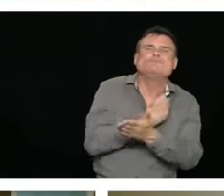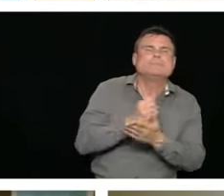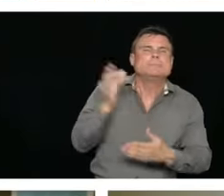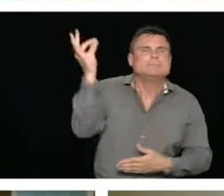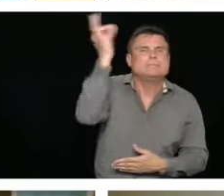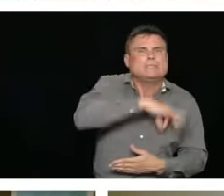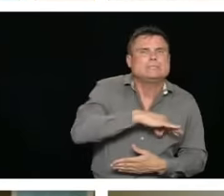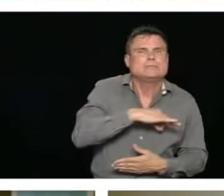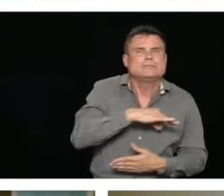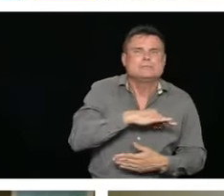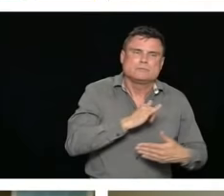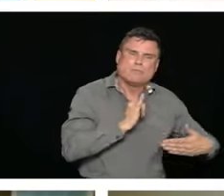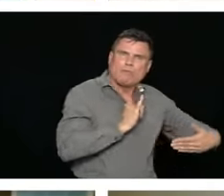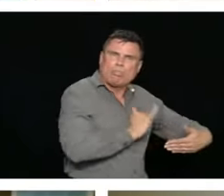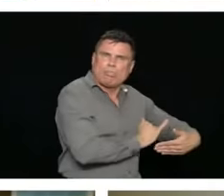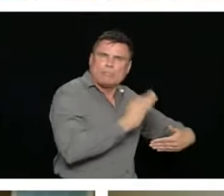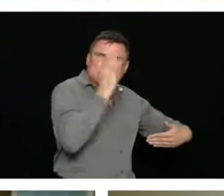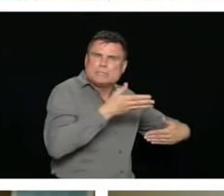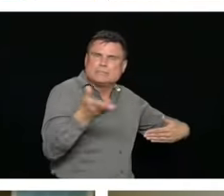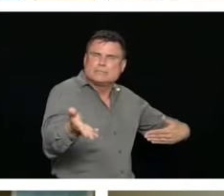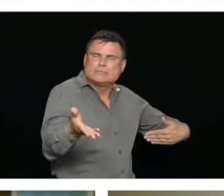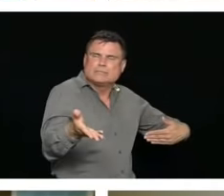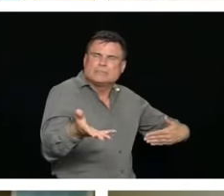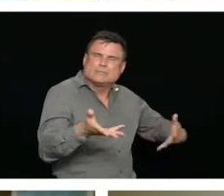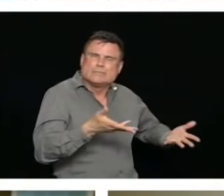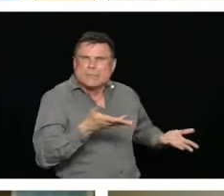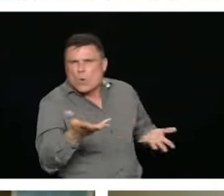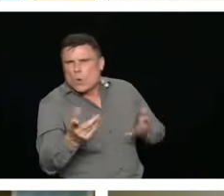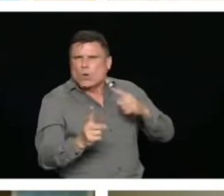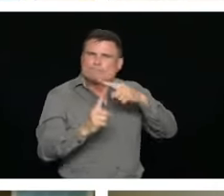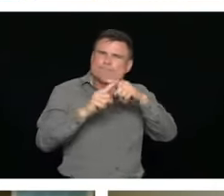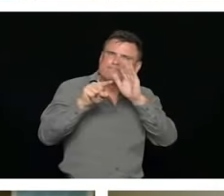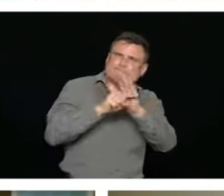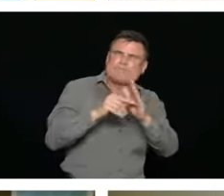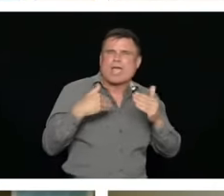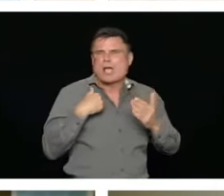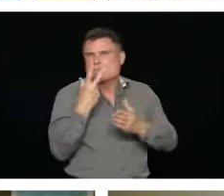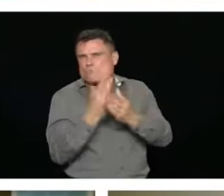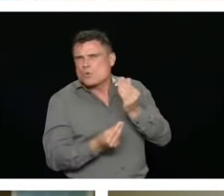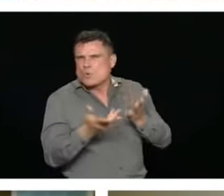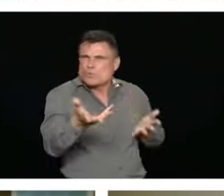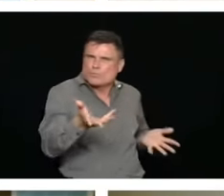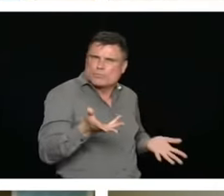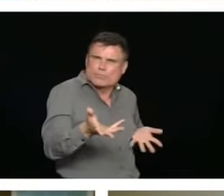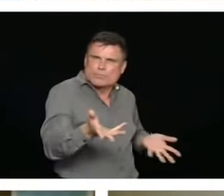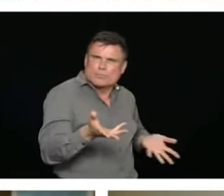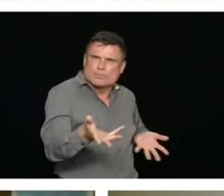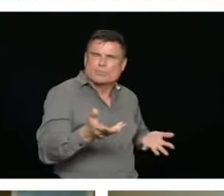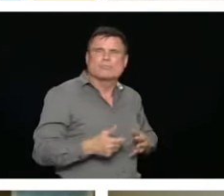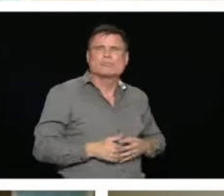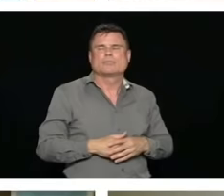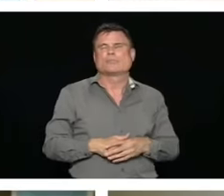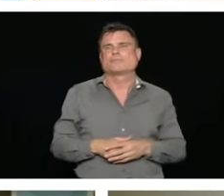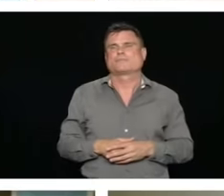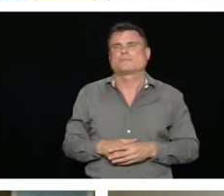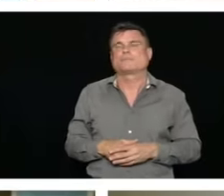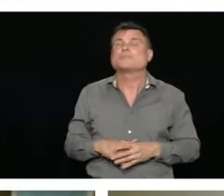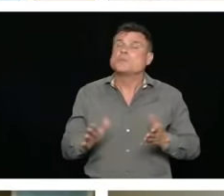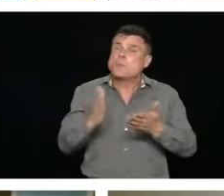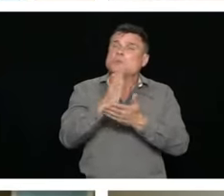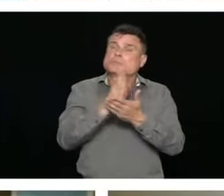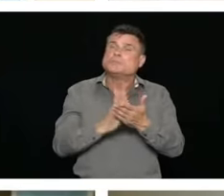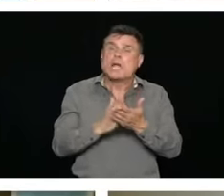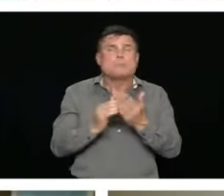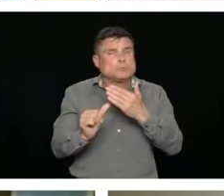to school? Probably. And how do we make that decision? Thank you for that. And I know Lynn on Facebook Live